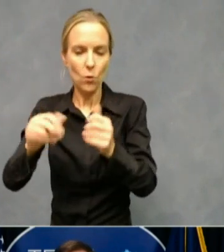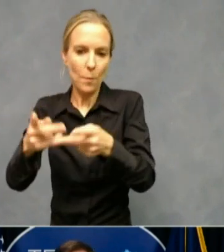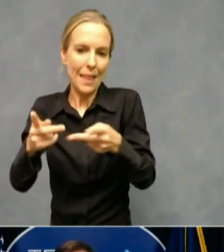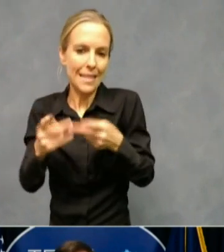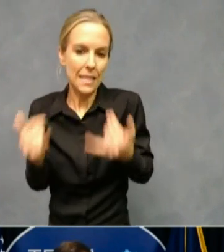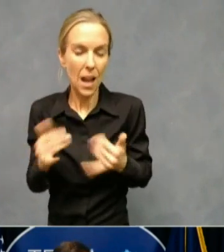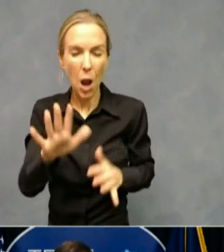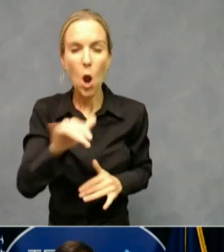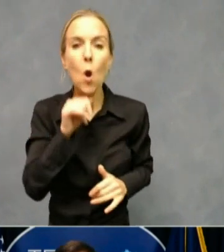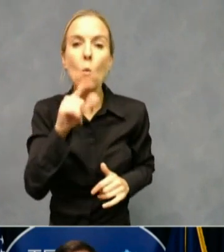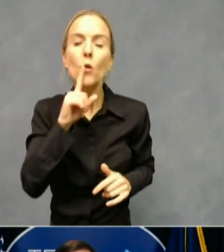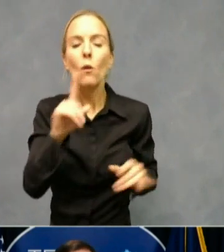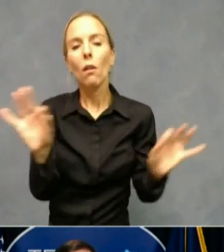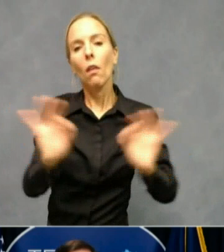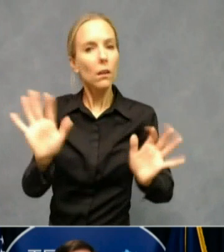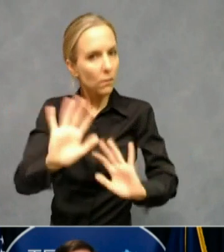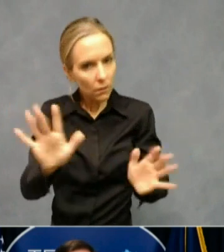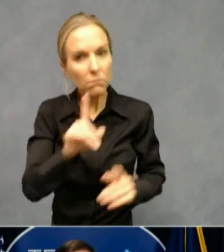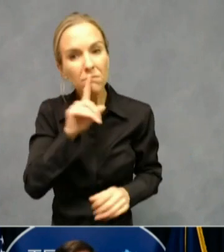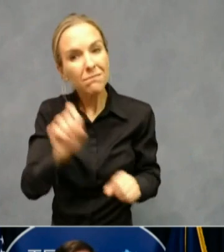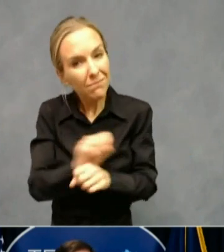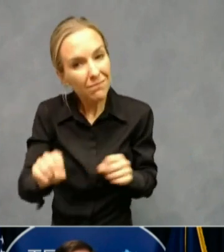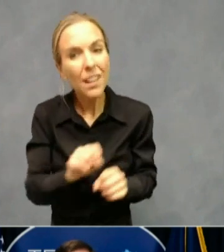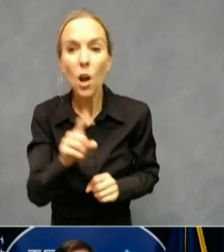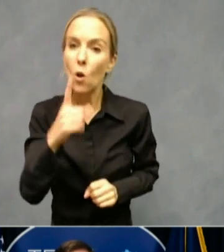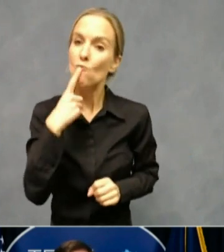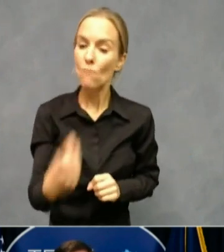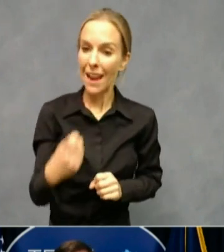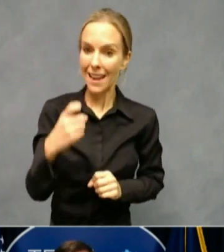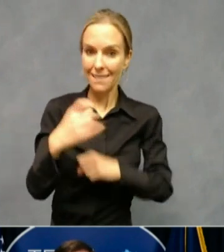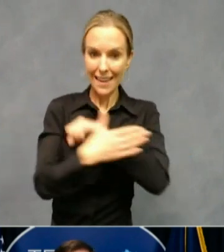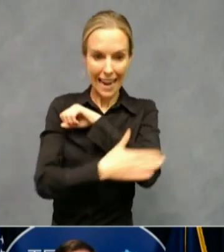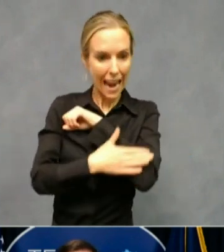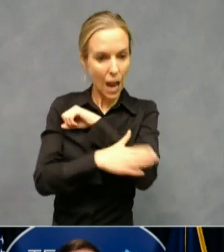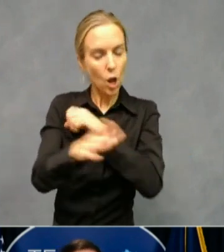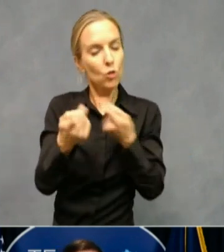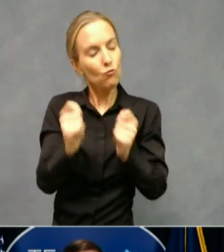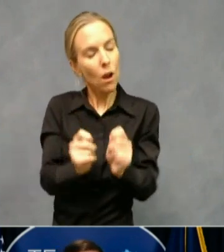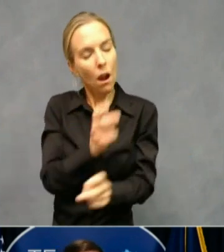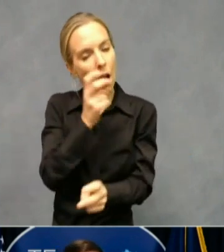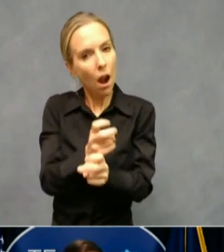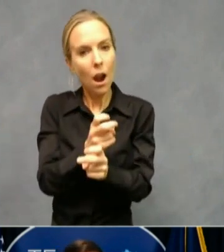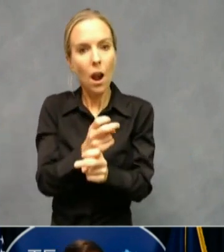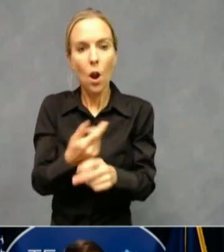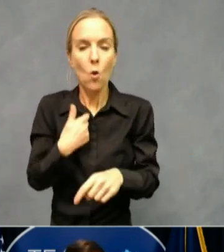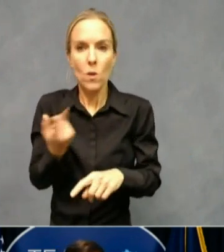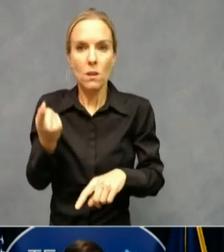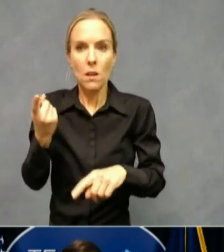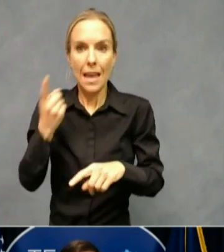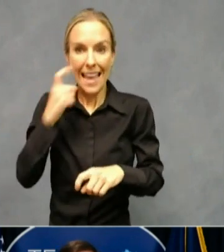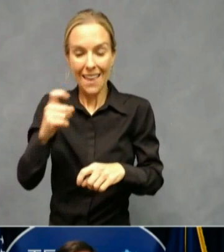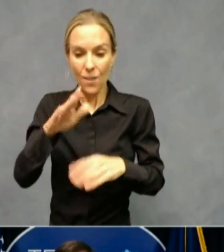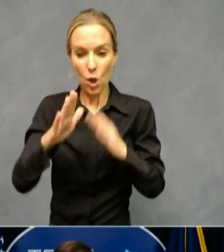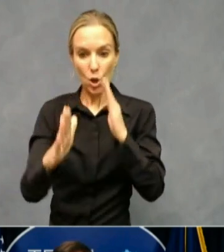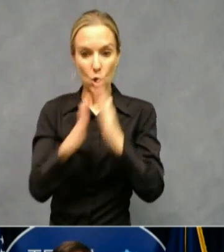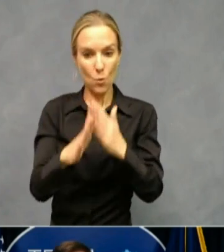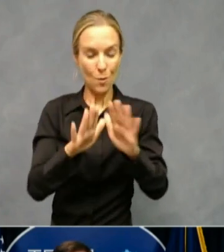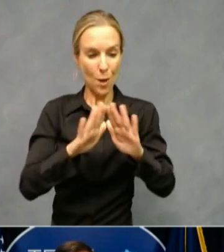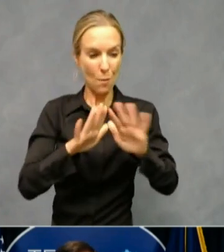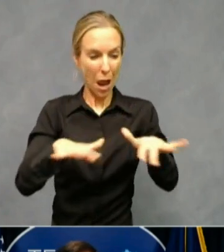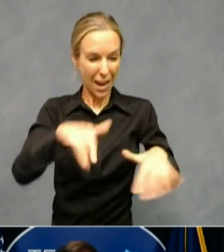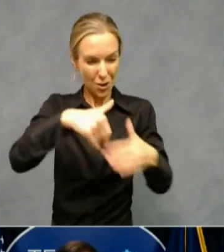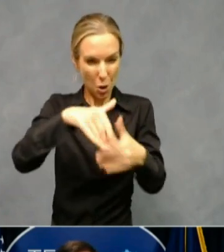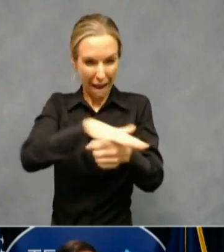county, we try really hard, but we can't stop the virus from getting in. If community spread is so high, it gets